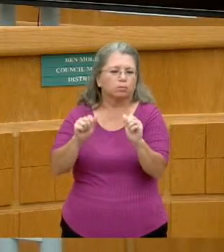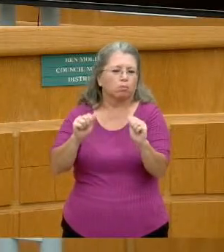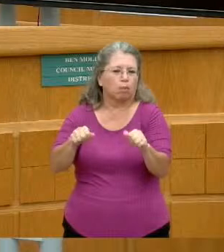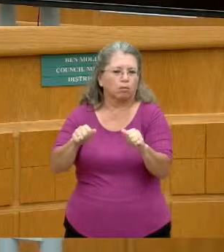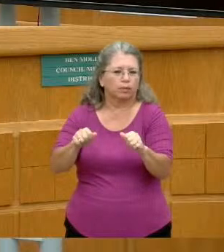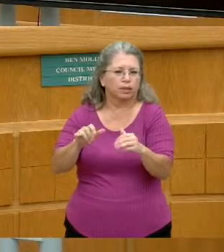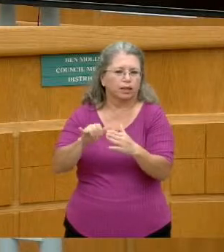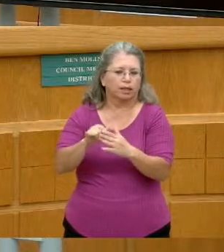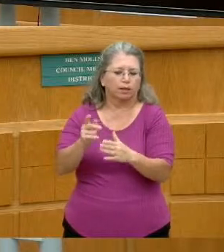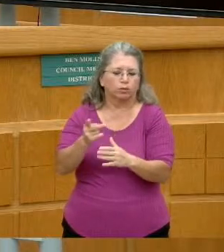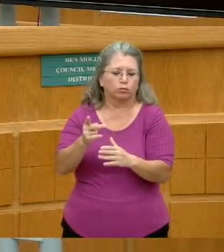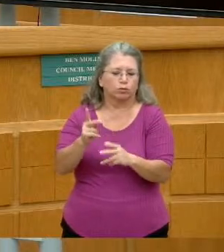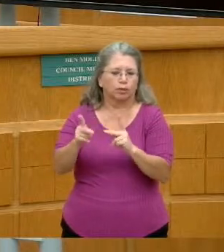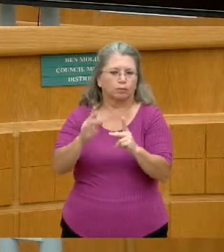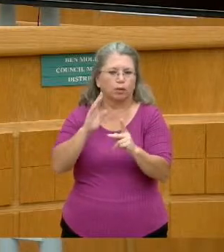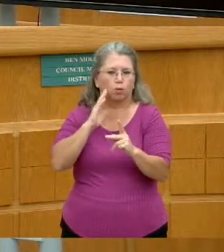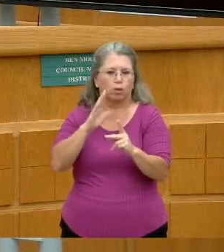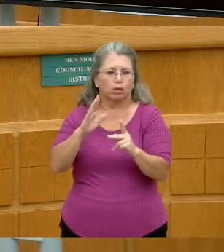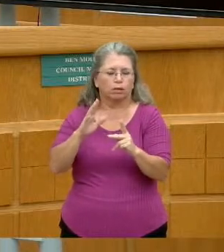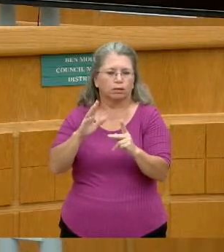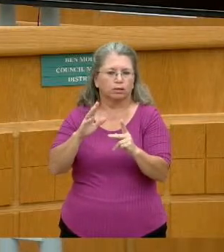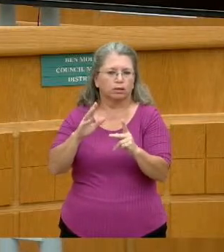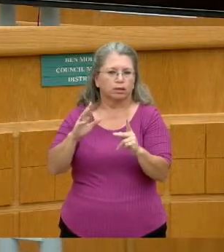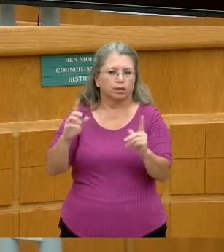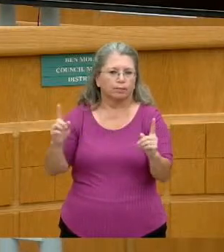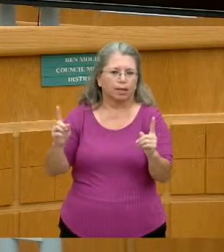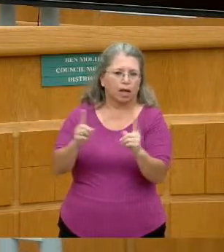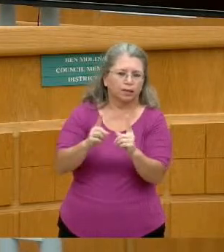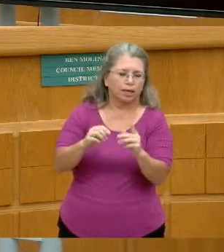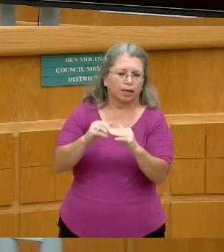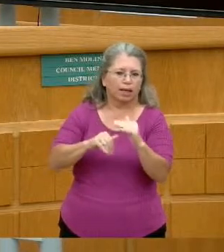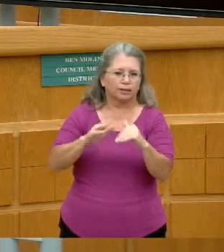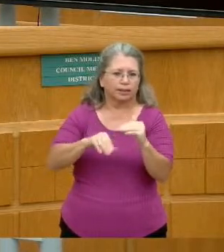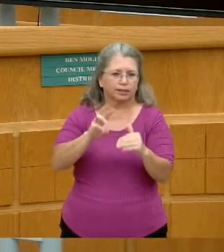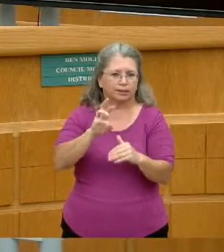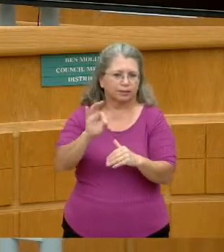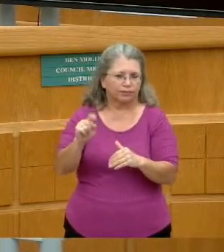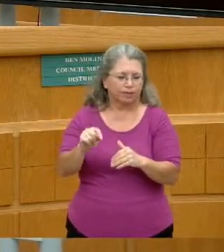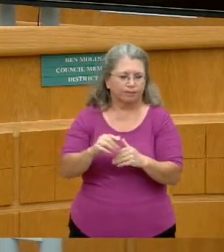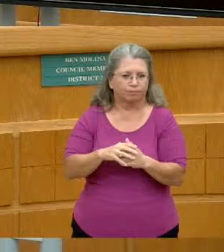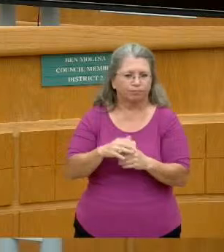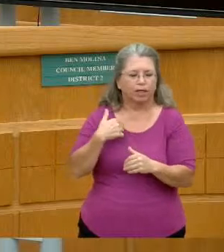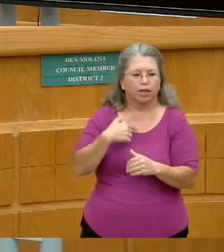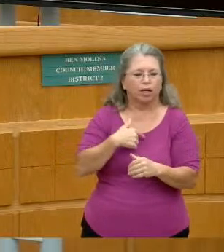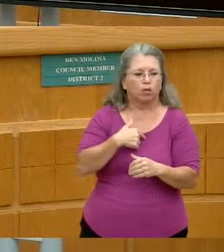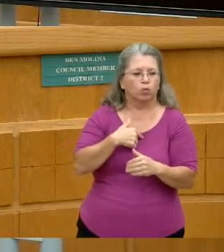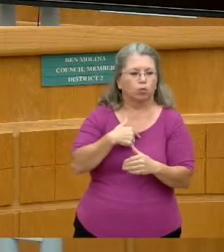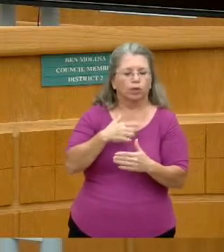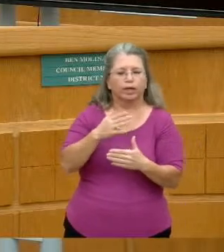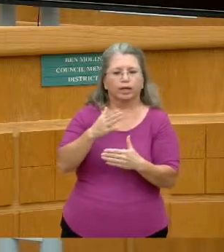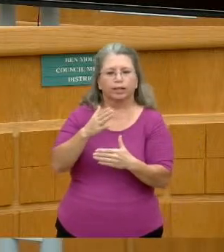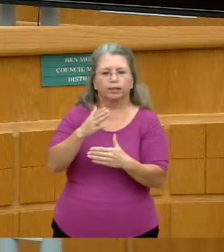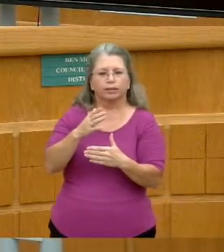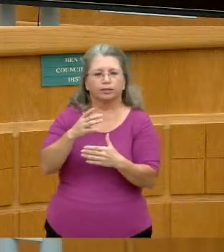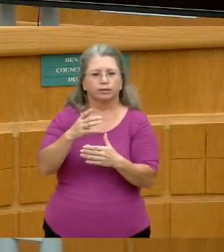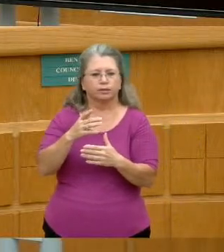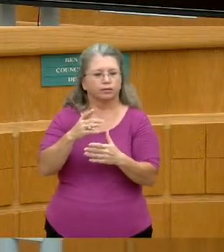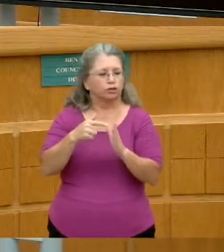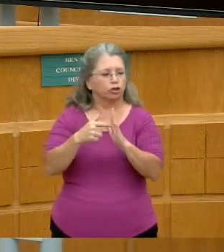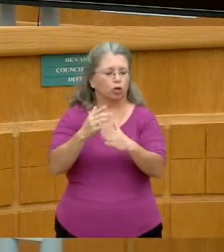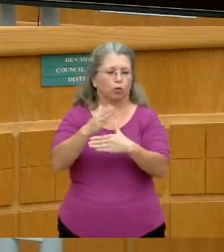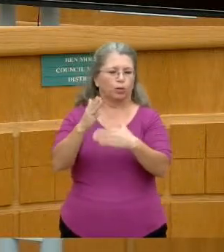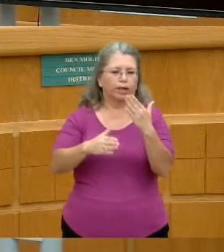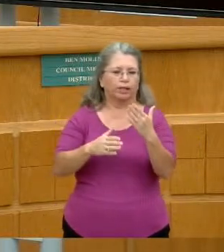COVID-19. And we've broken this up into weekends, which are defined as Friday and Saturday. We didn't include Sunday because